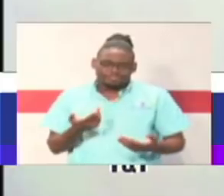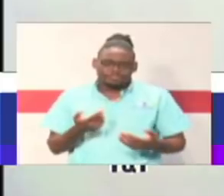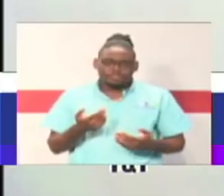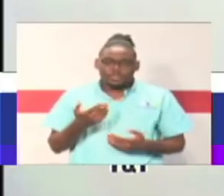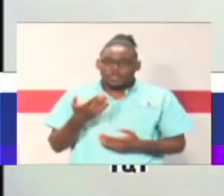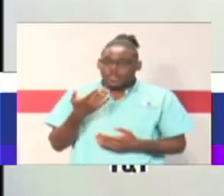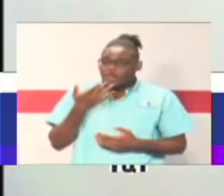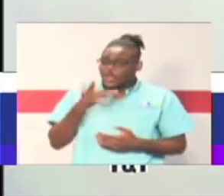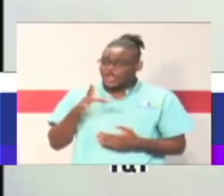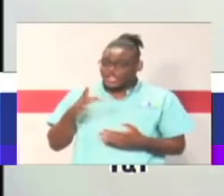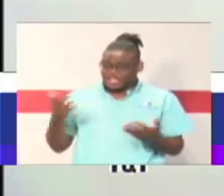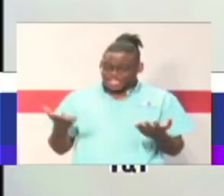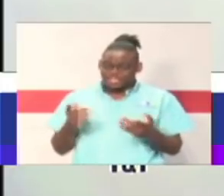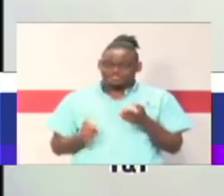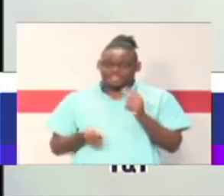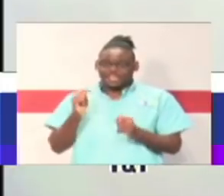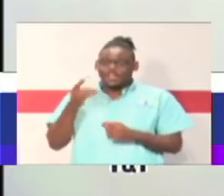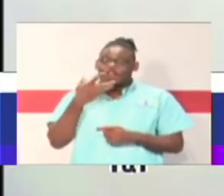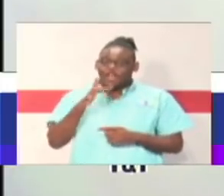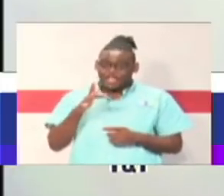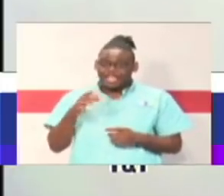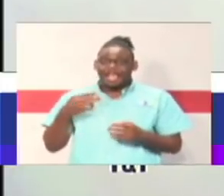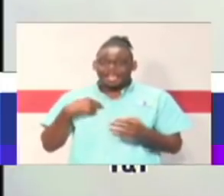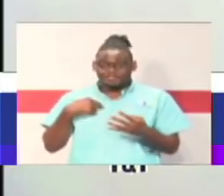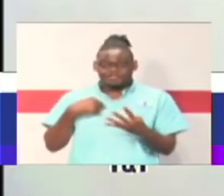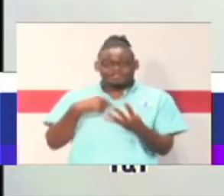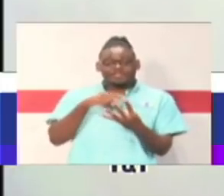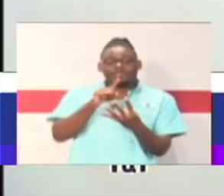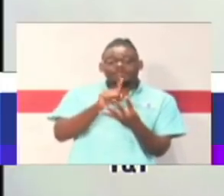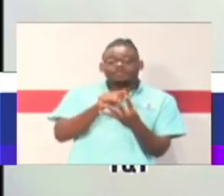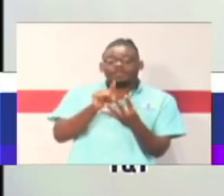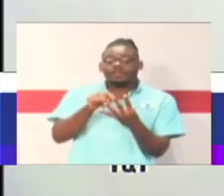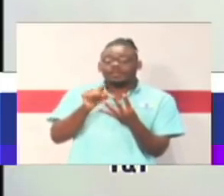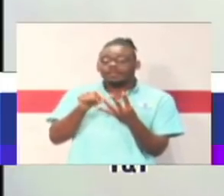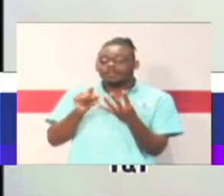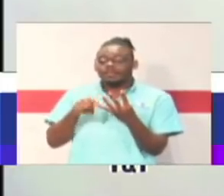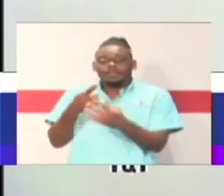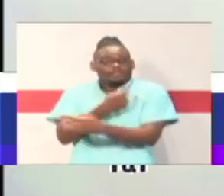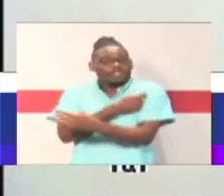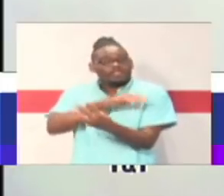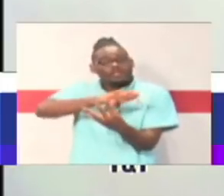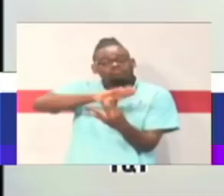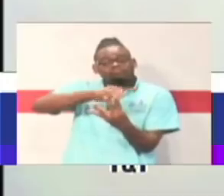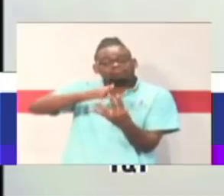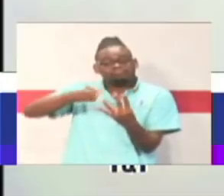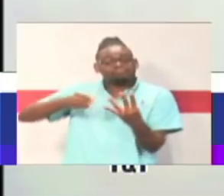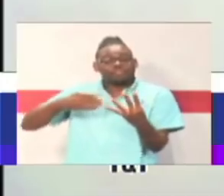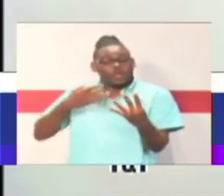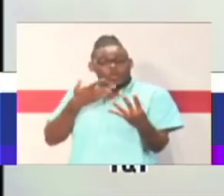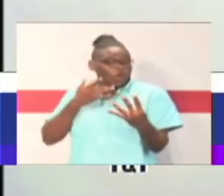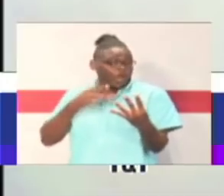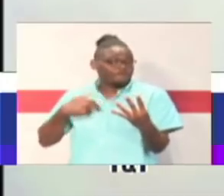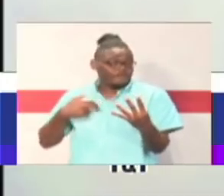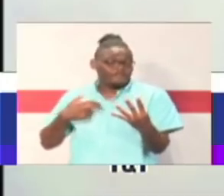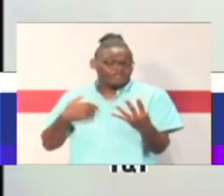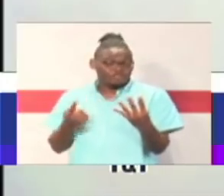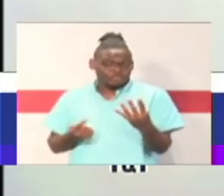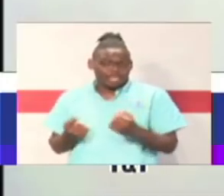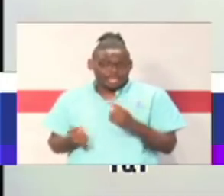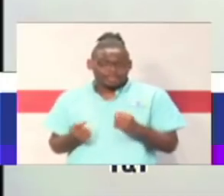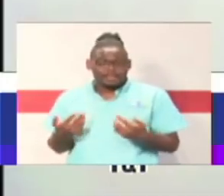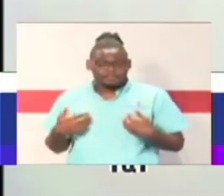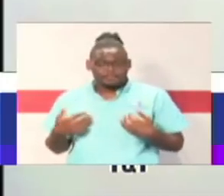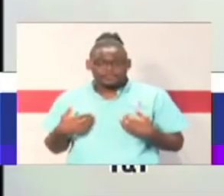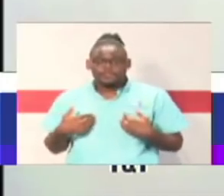have access to a wide variety of vaccines. Let us take advantage of this. Looking at what is happening in the US and